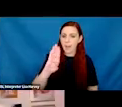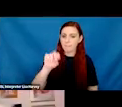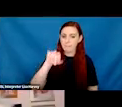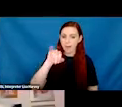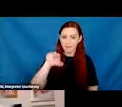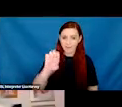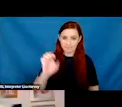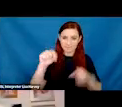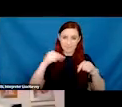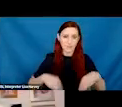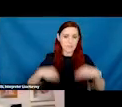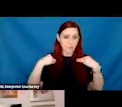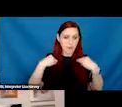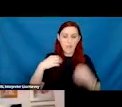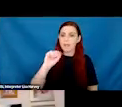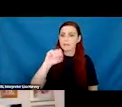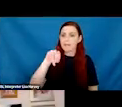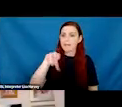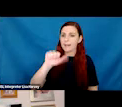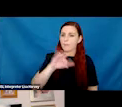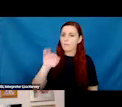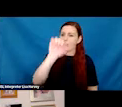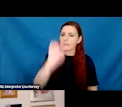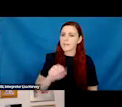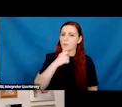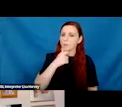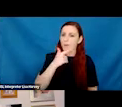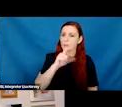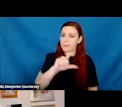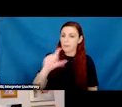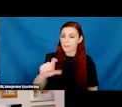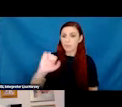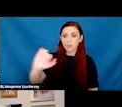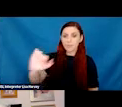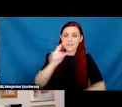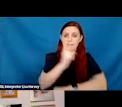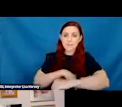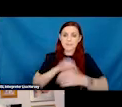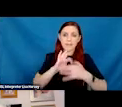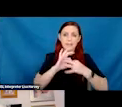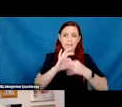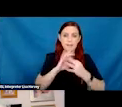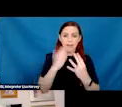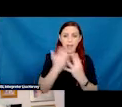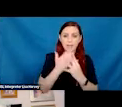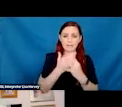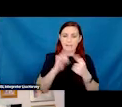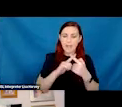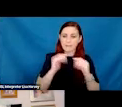morning. Selina is South Dublin County Council's Disability Liaison, Access and Equality